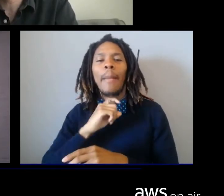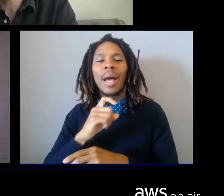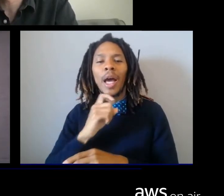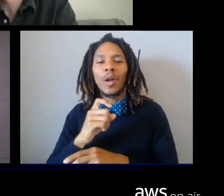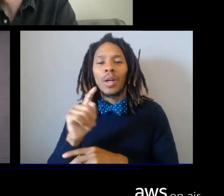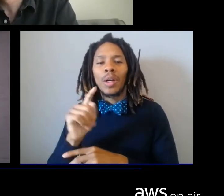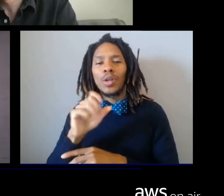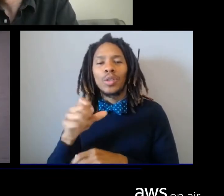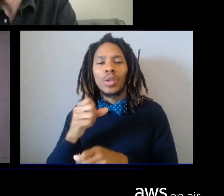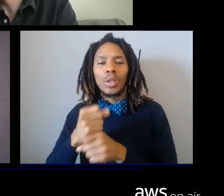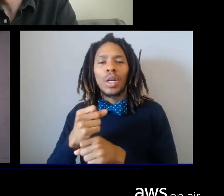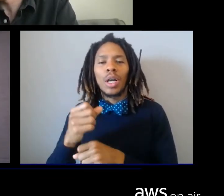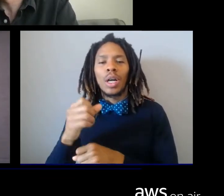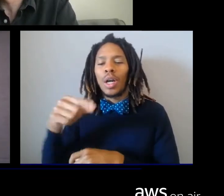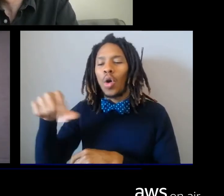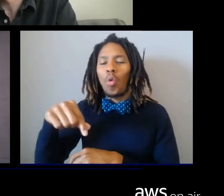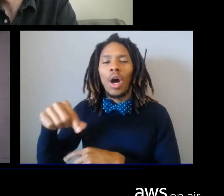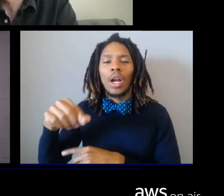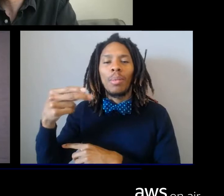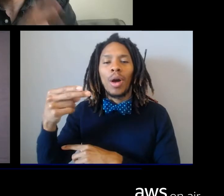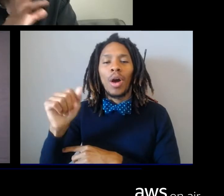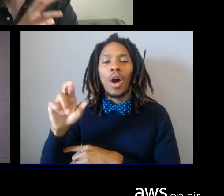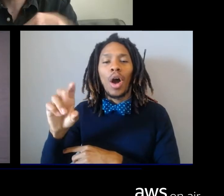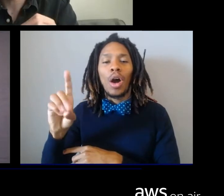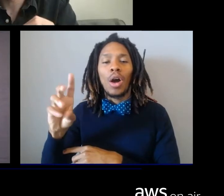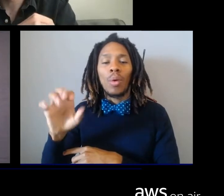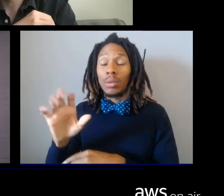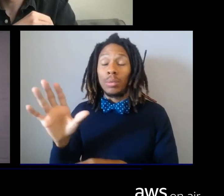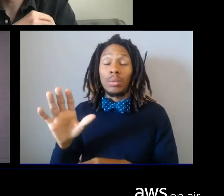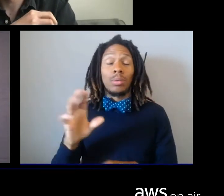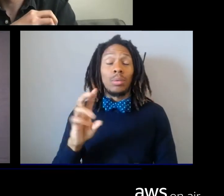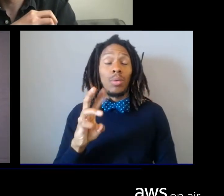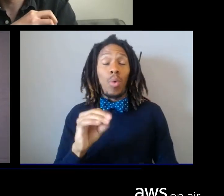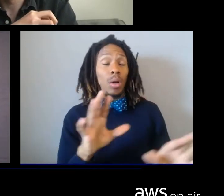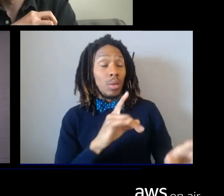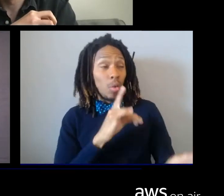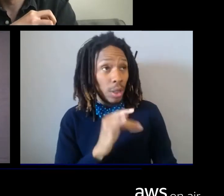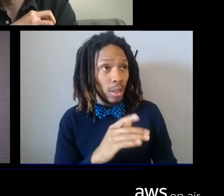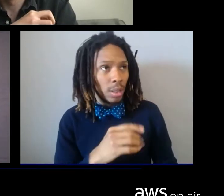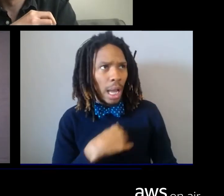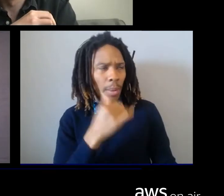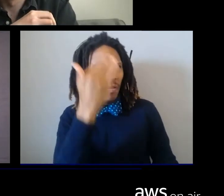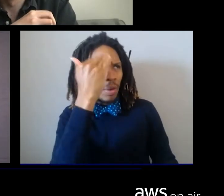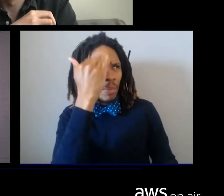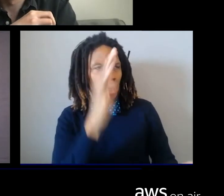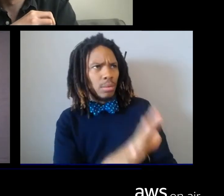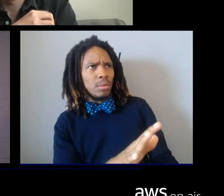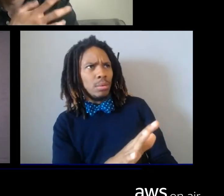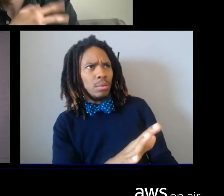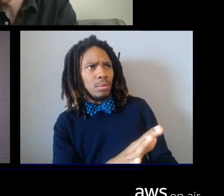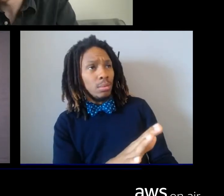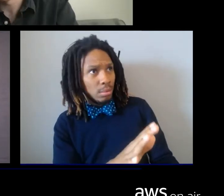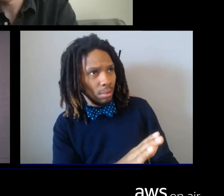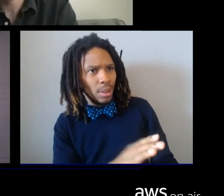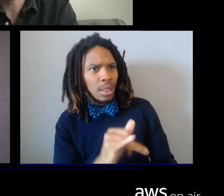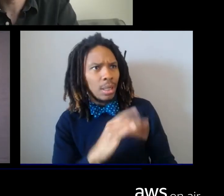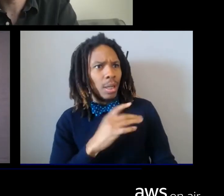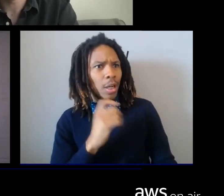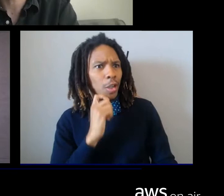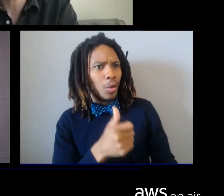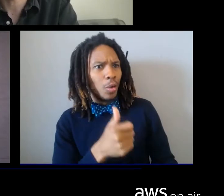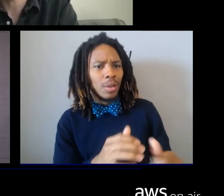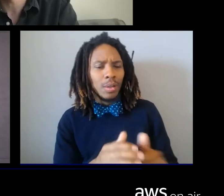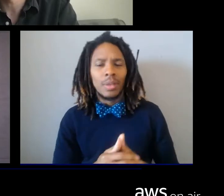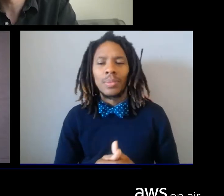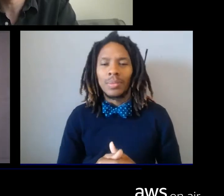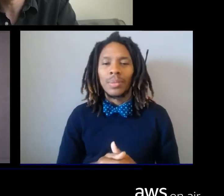quantum hardware. Yeah, and Whoa, wait, really? I was not familiar with that one. That's really yeah, cool. yeah. So